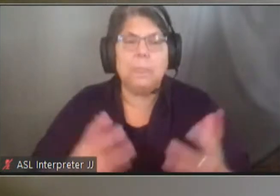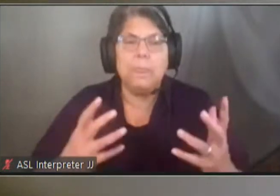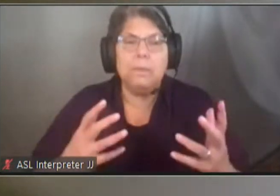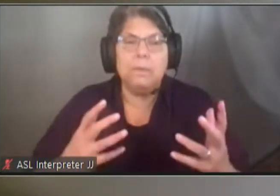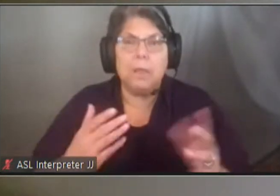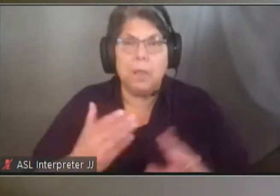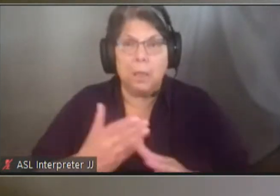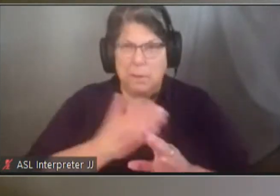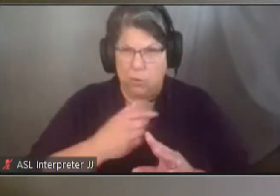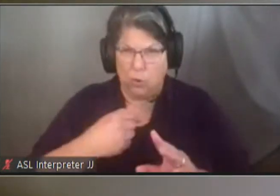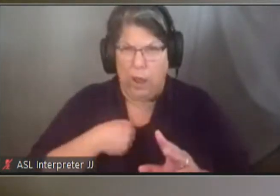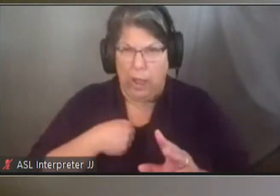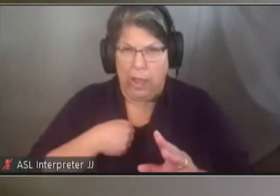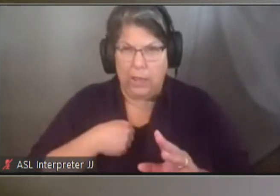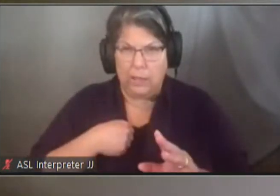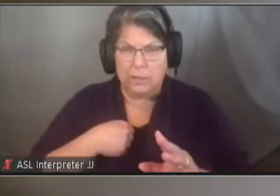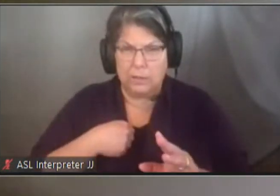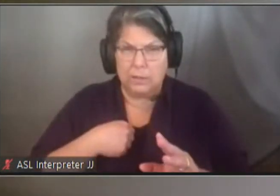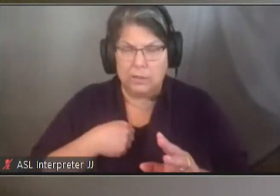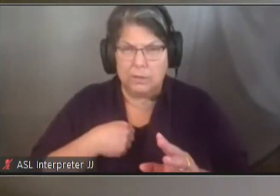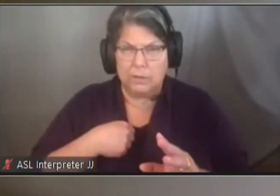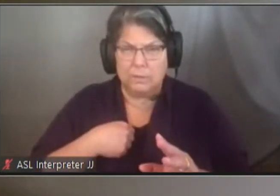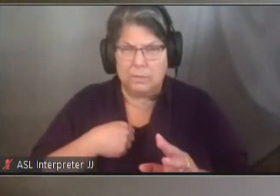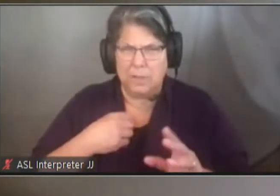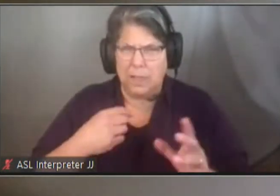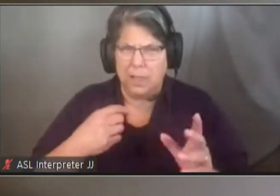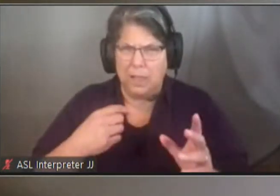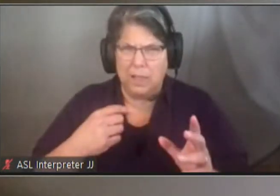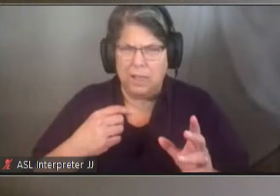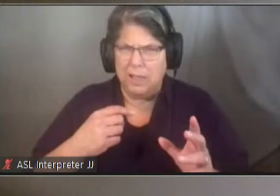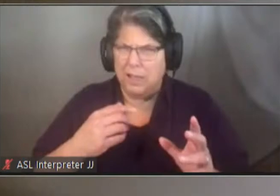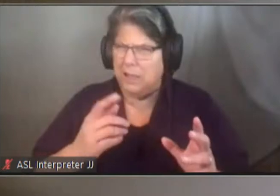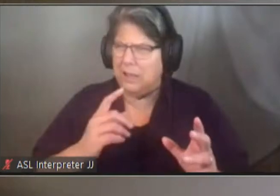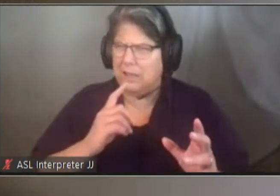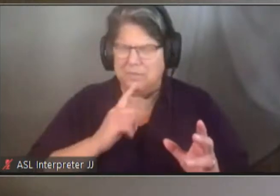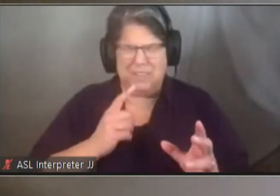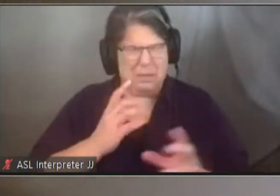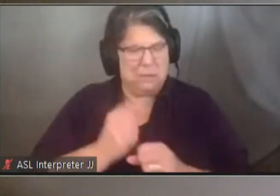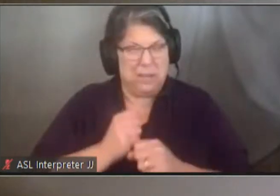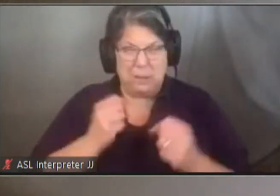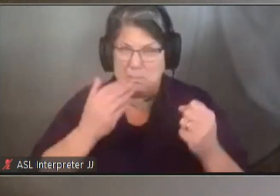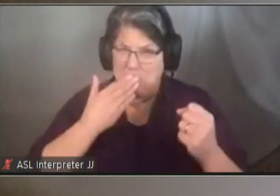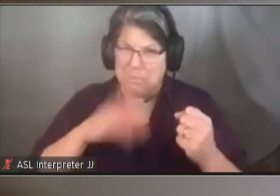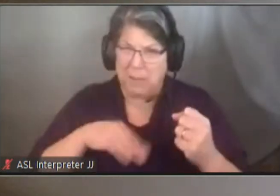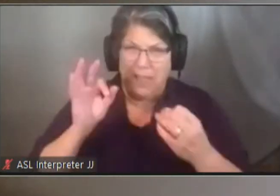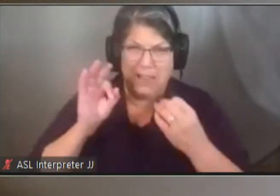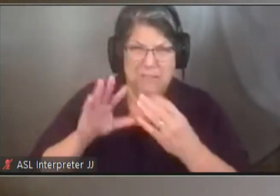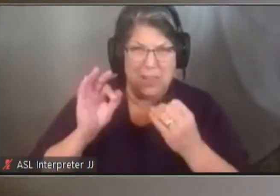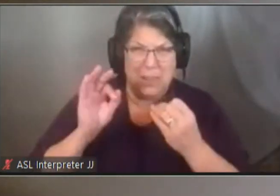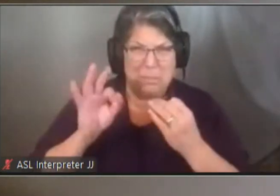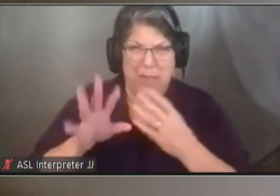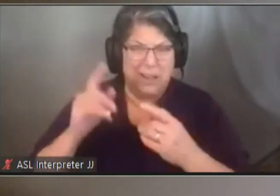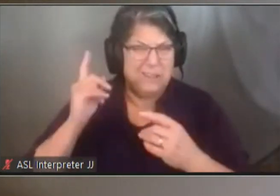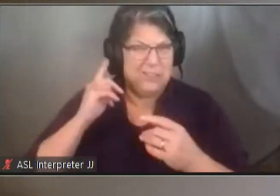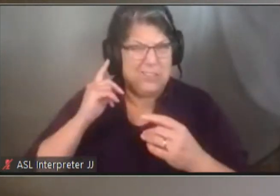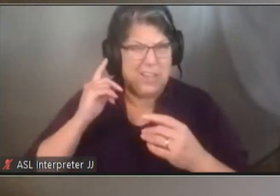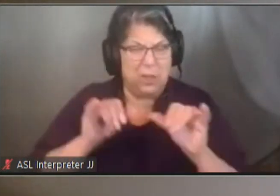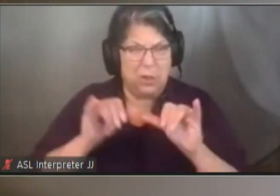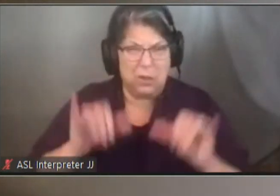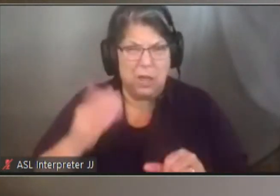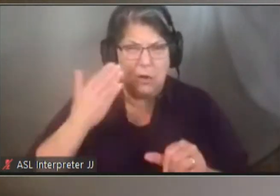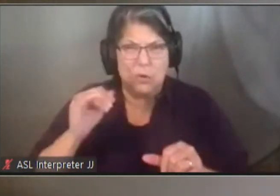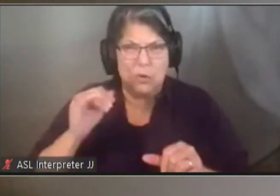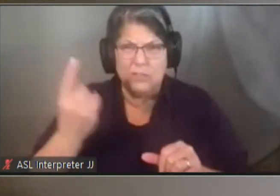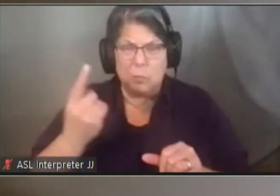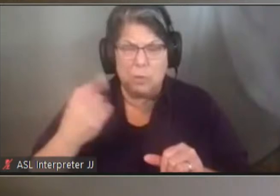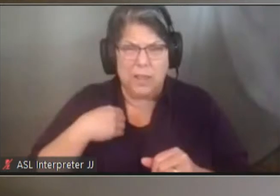Before I do, I'm getting really strong feedback, kind of a howling feedback. I'm not sure if somebody has their